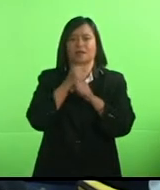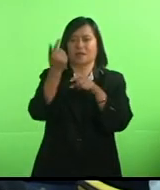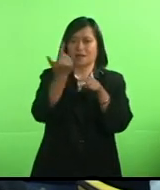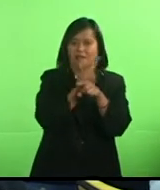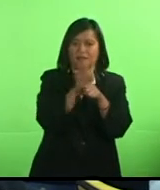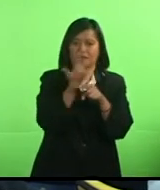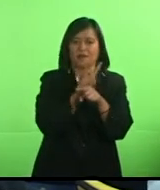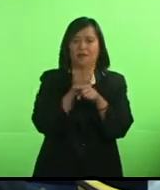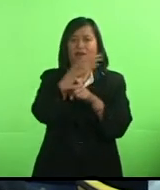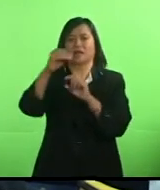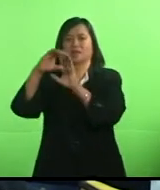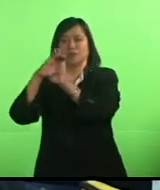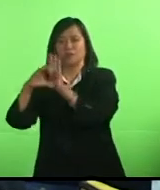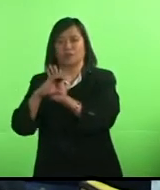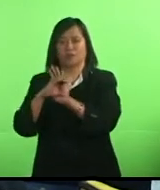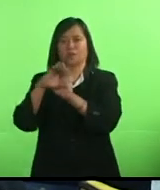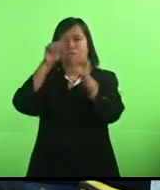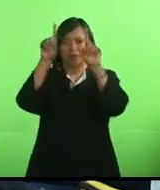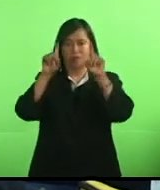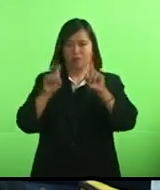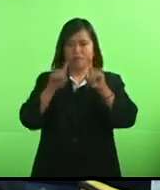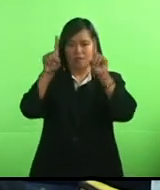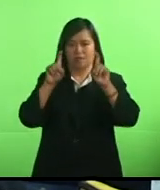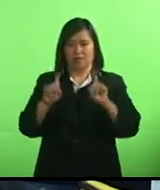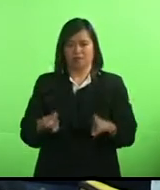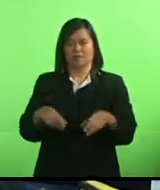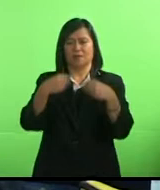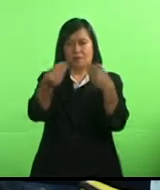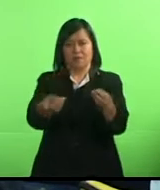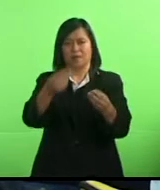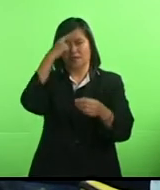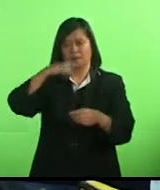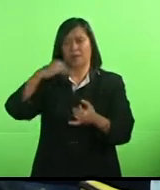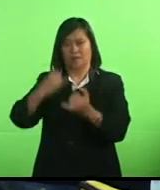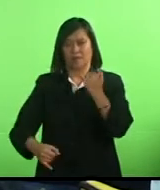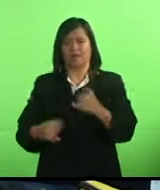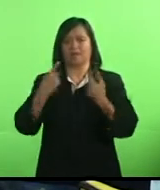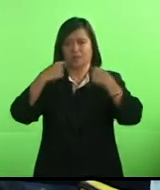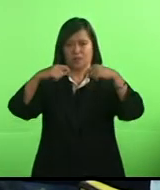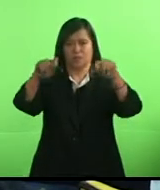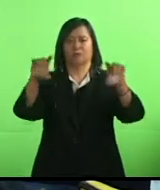They'll give you two, practice and sample test questions for finals.